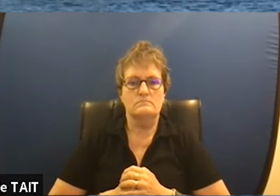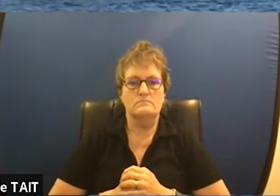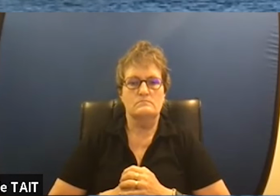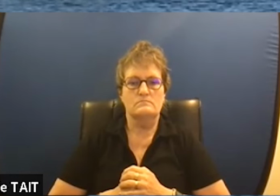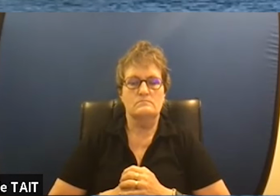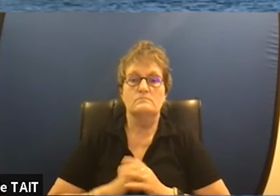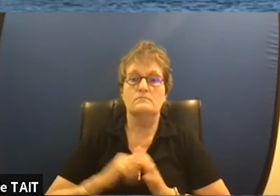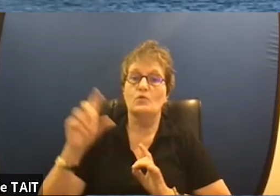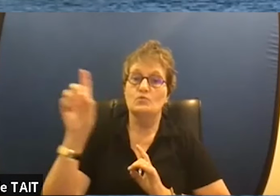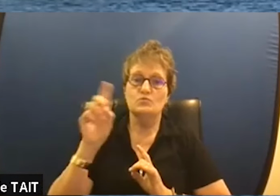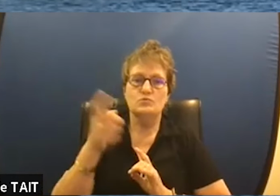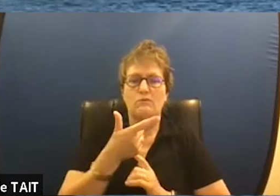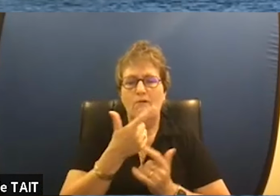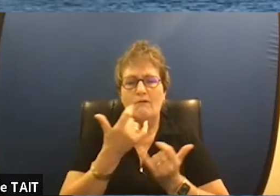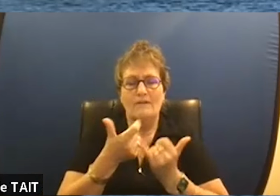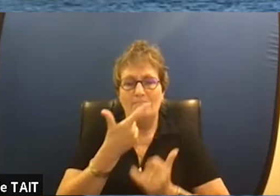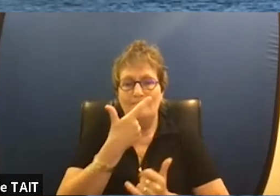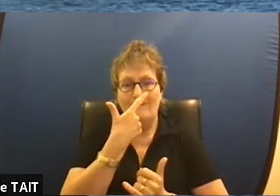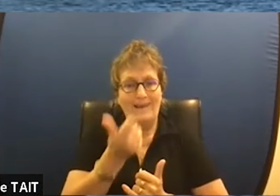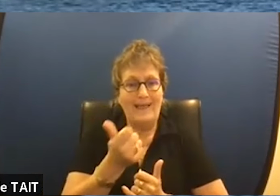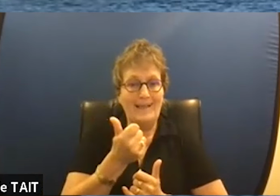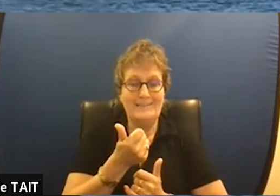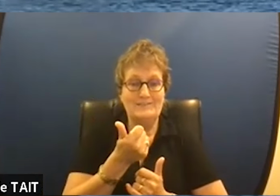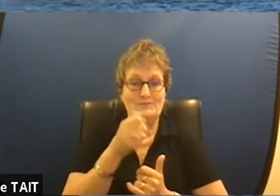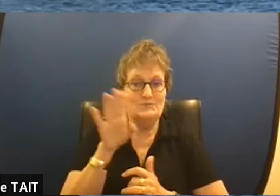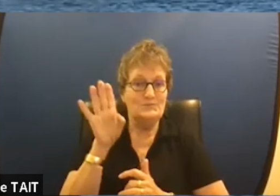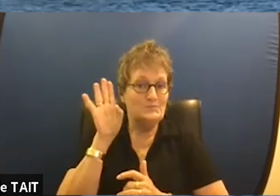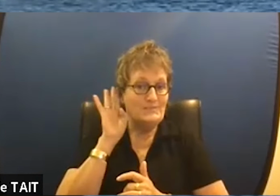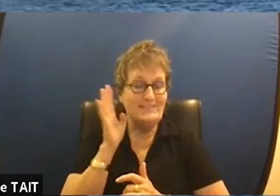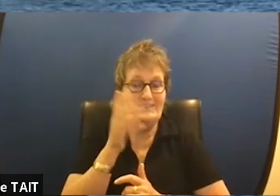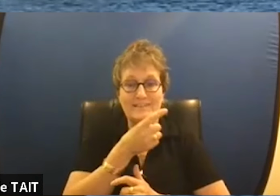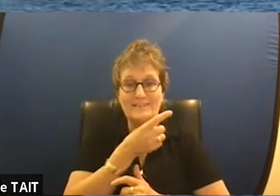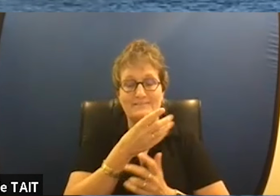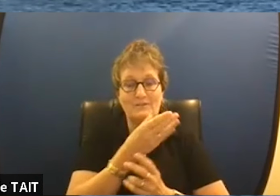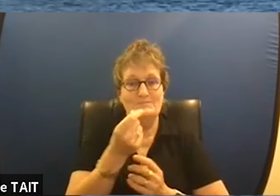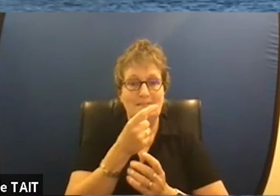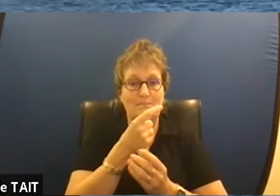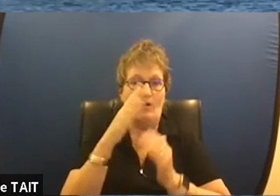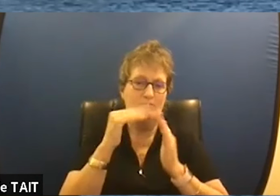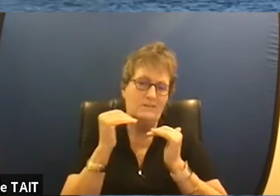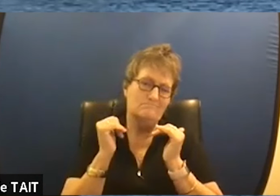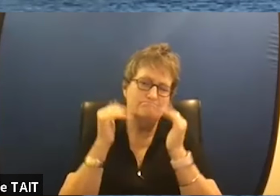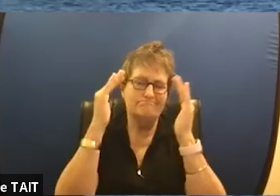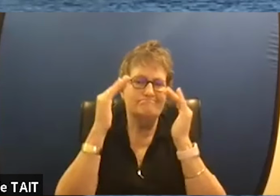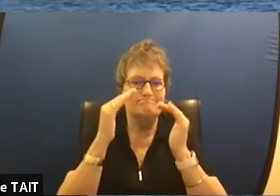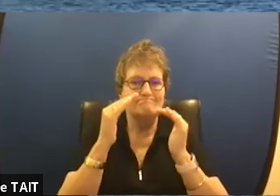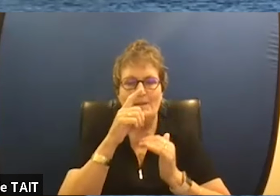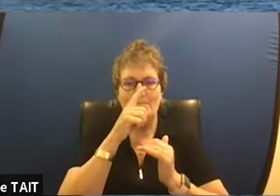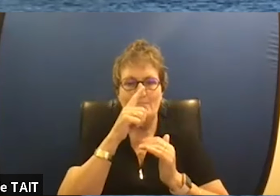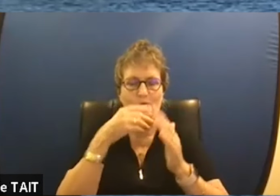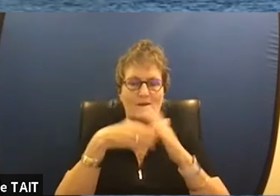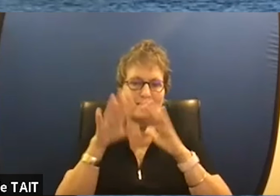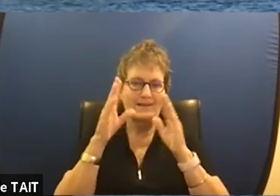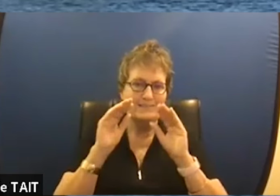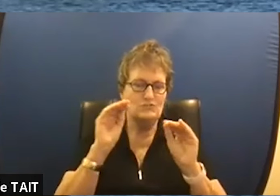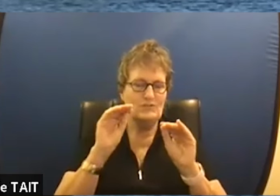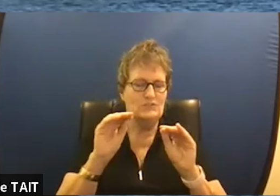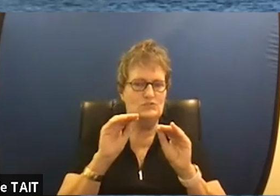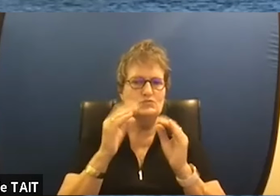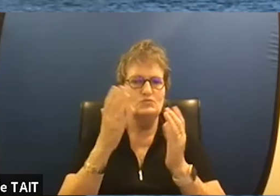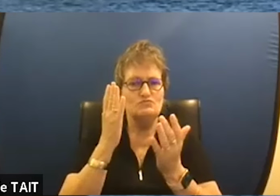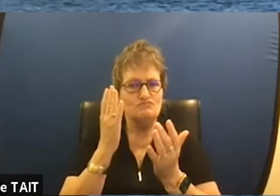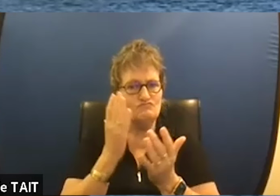Today, we're lucky enough to hear from some of UNSW's top flight educators, all of whom truly embody the principle of inclusive education